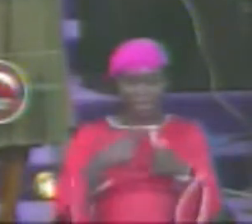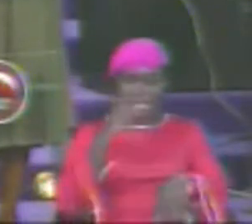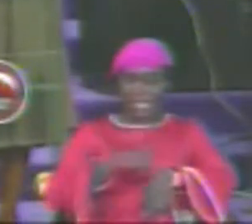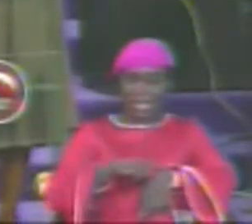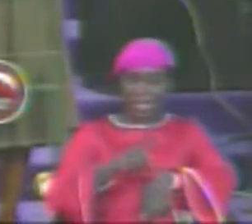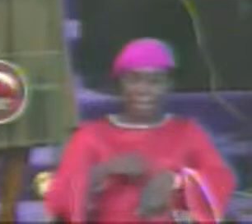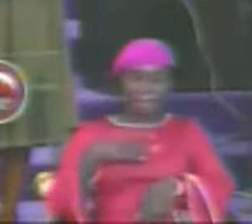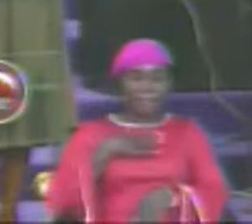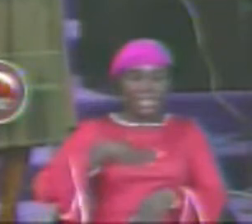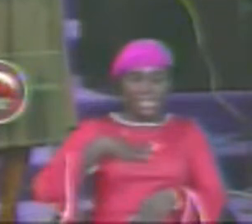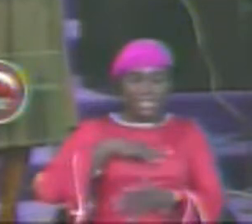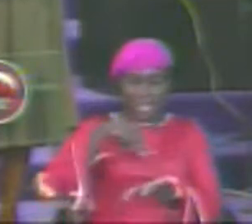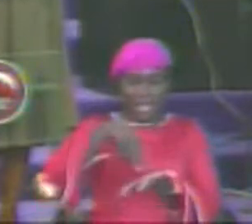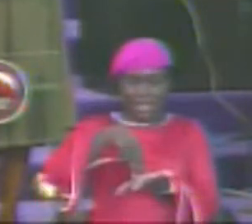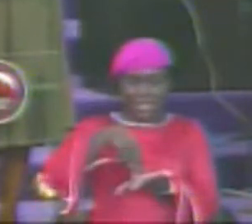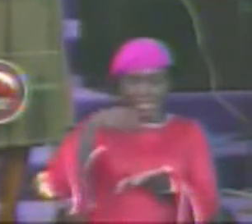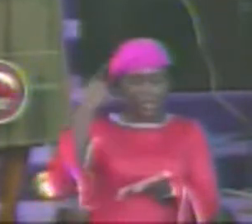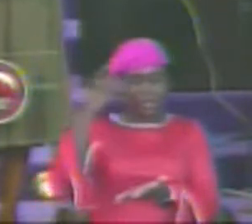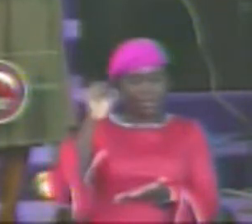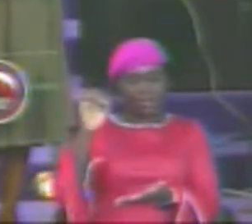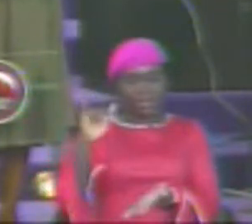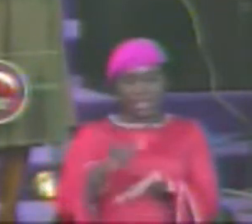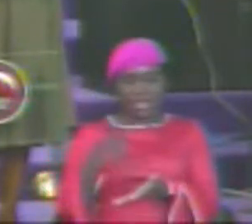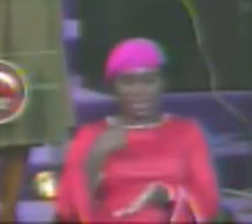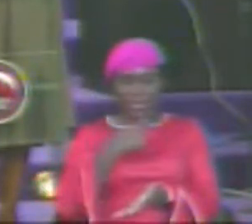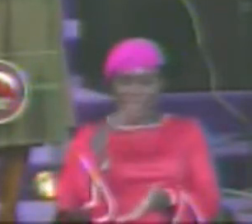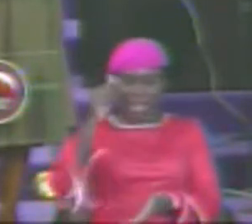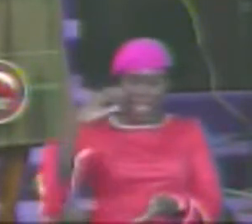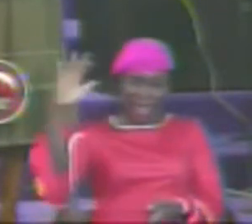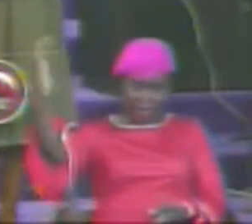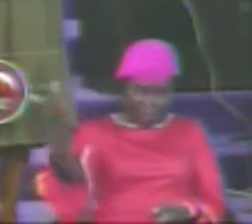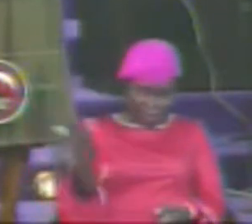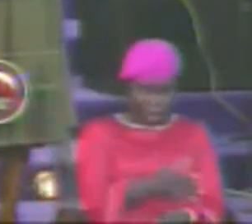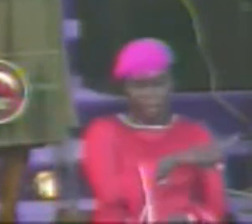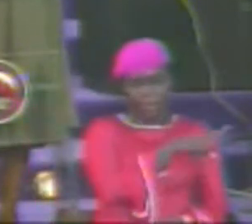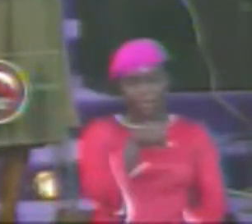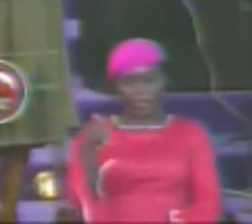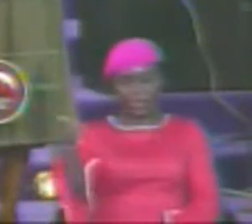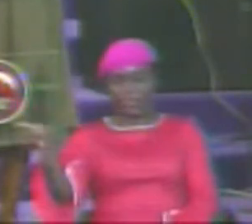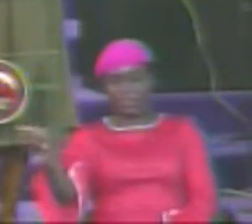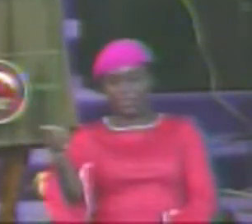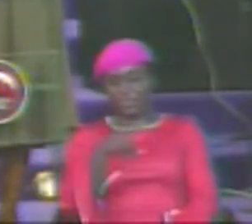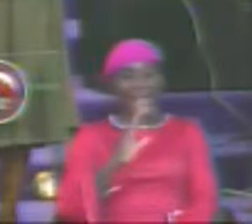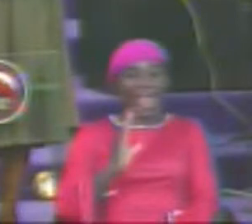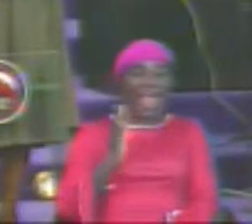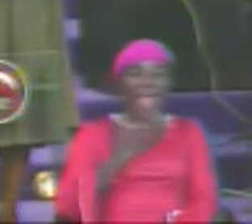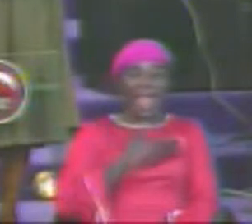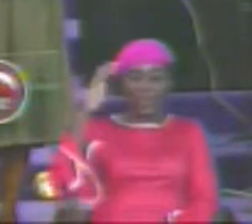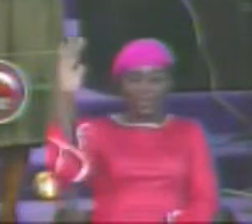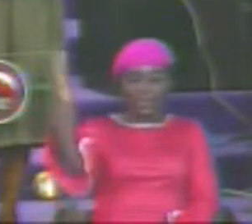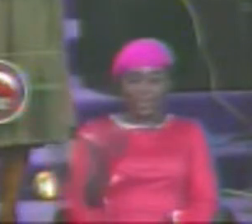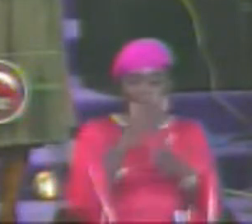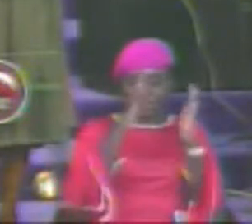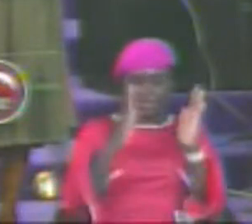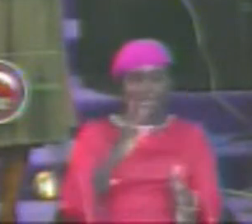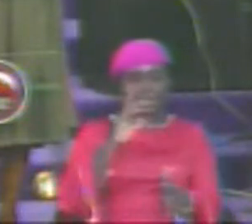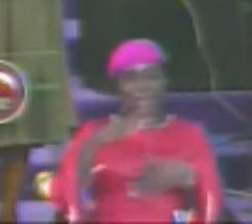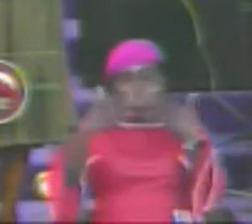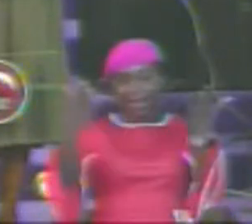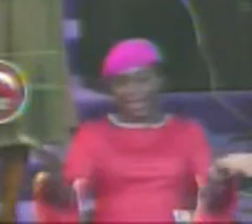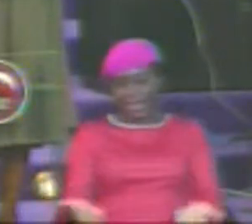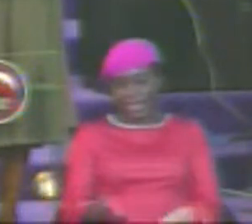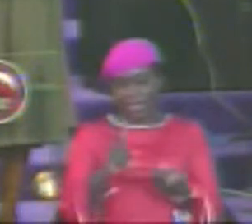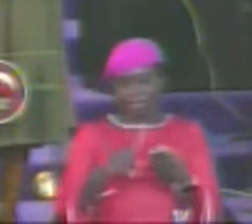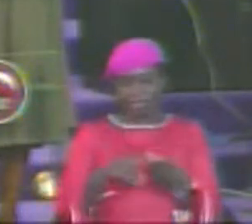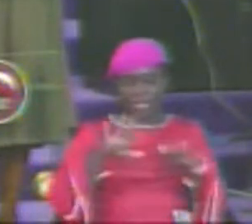Service. Kindly rise to your feet for recognition wherever you are seated in the auditorium. I welcome us on ground to give you special